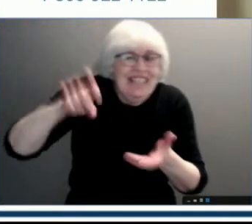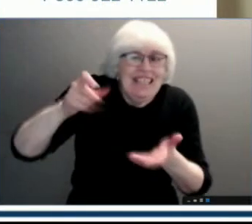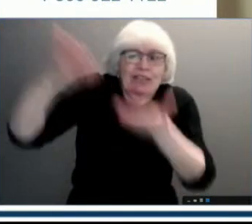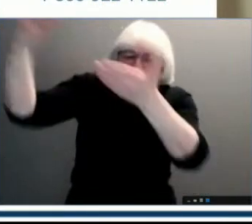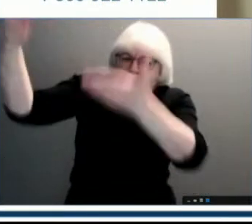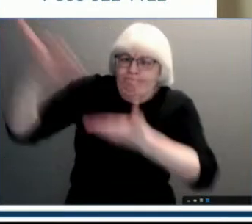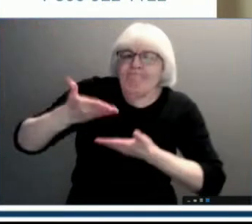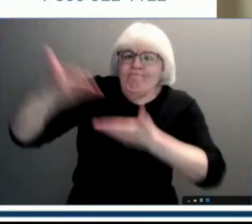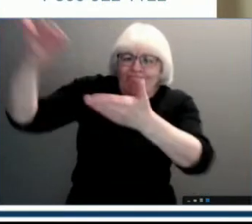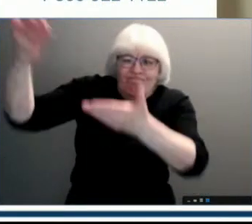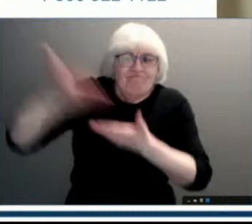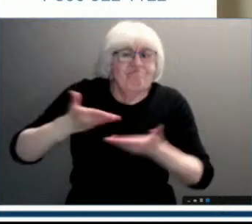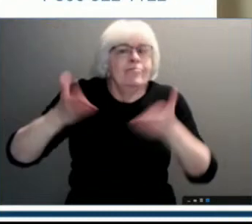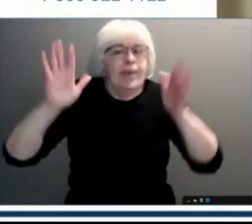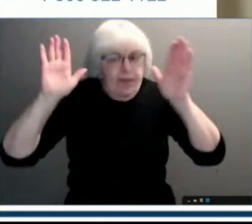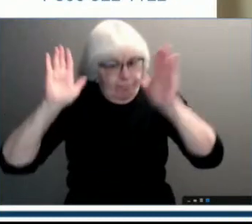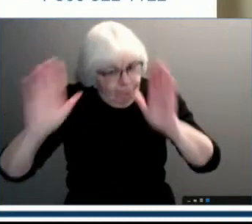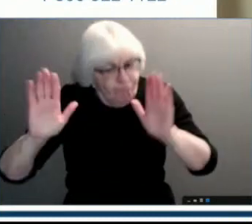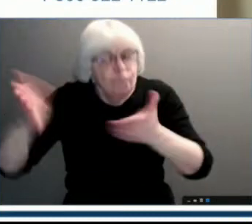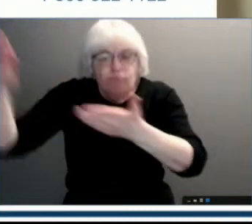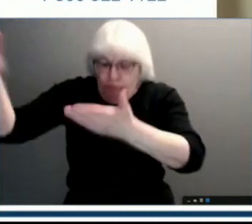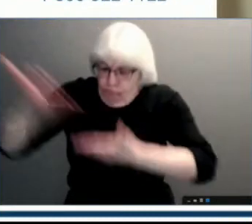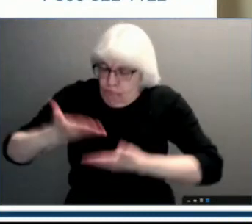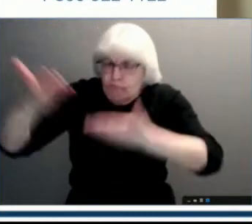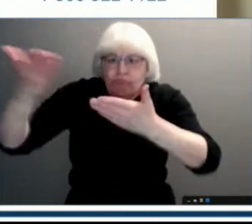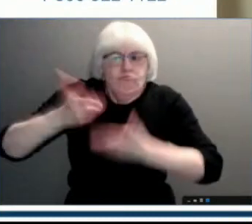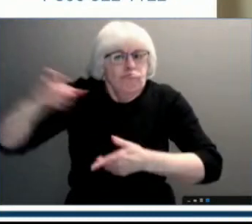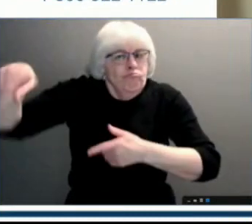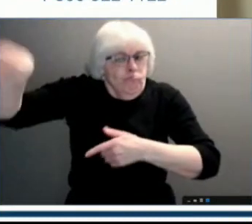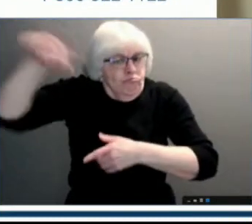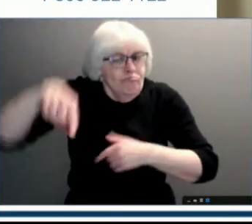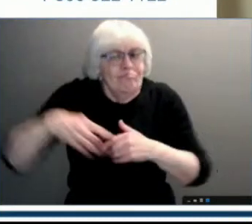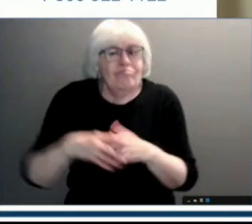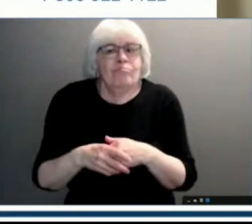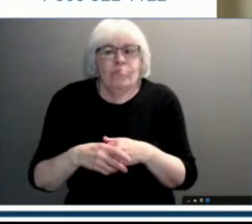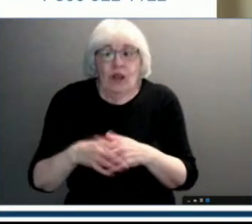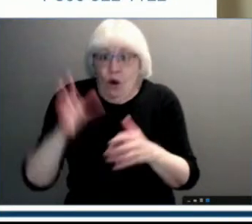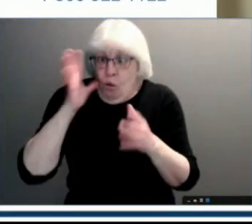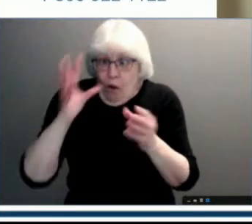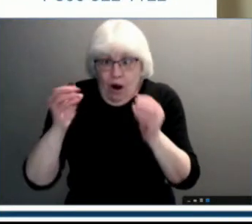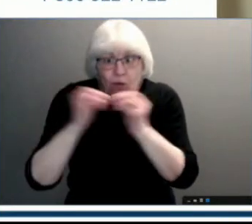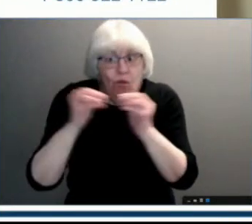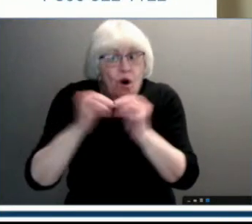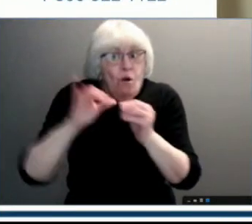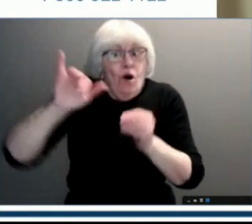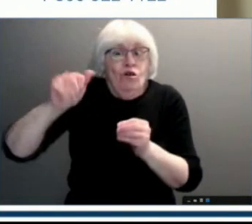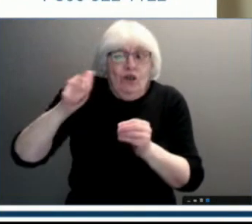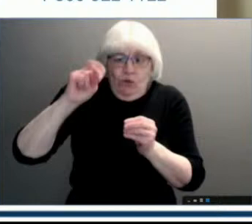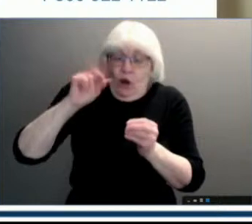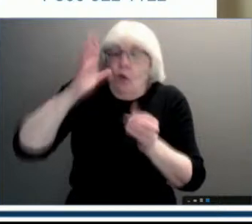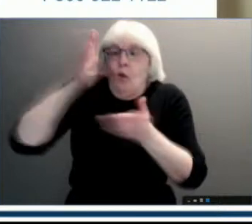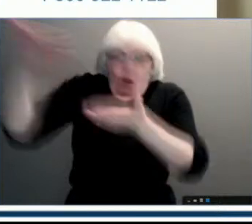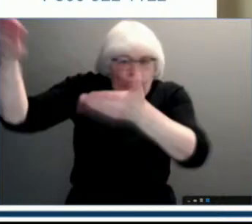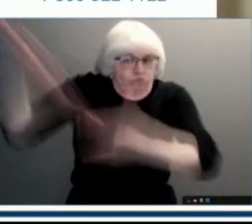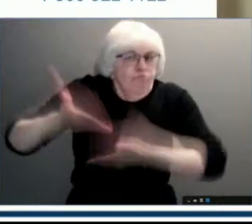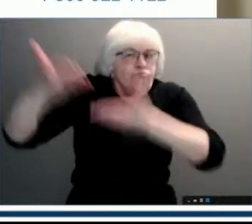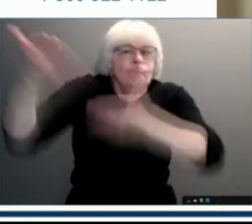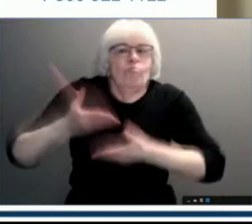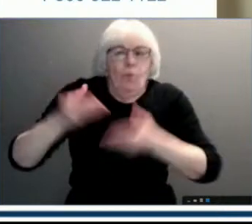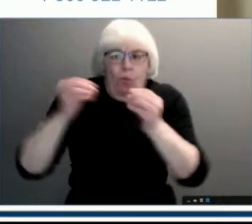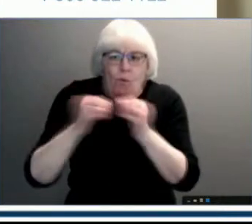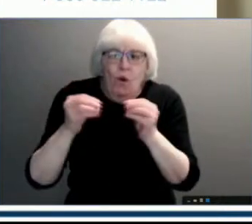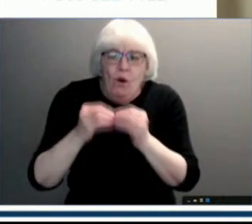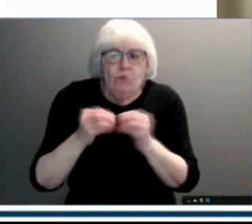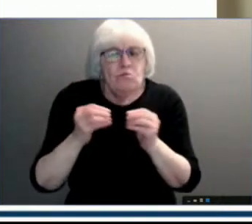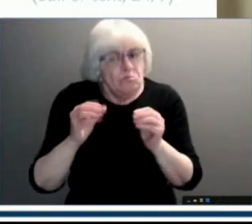accommodating. They're coming through with shipments arriving during the month of January. We expect to have the supply we need. This is